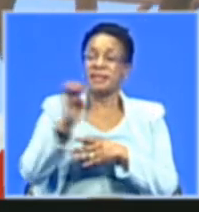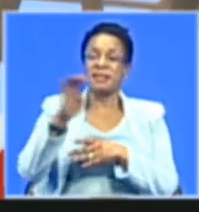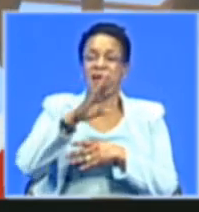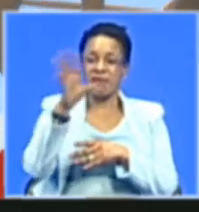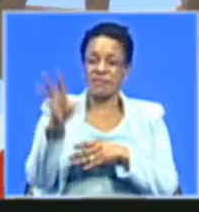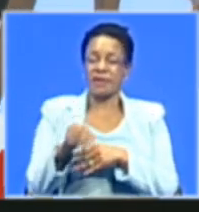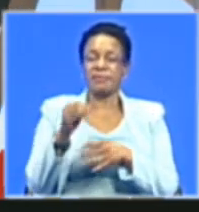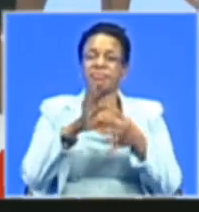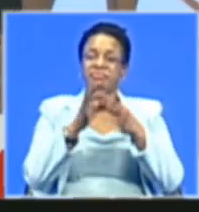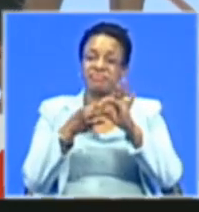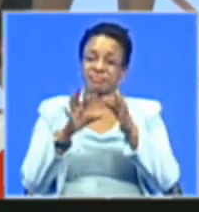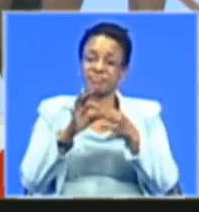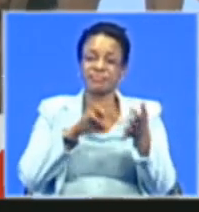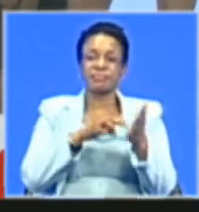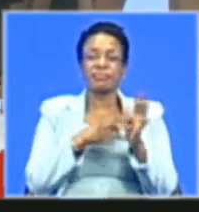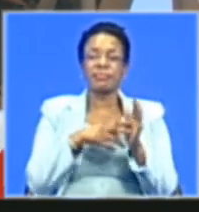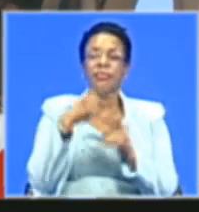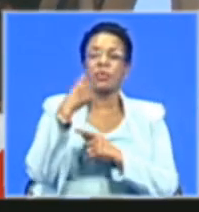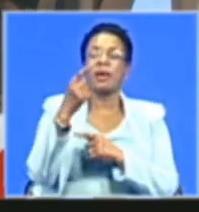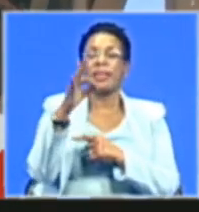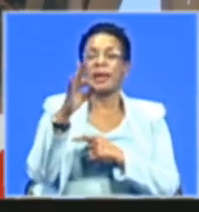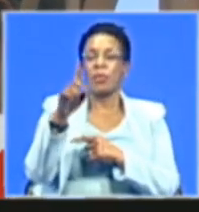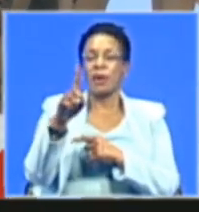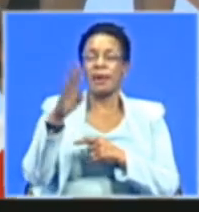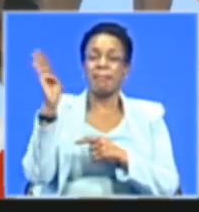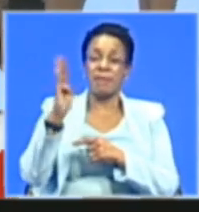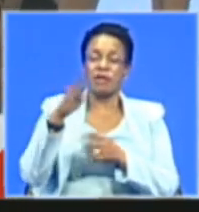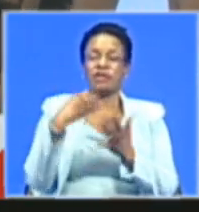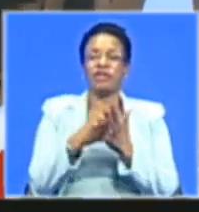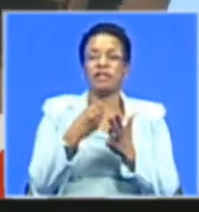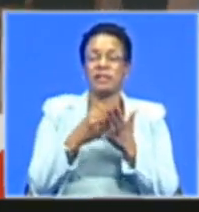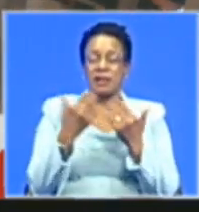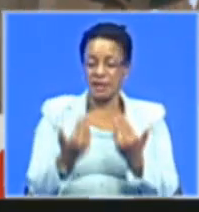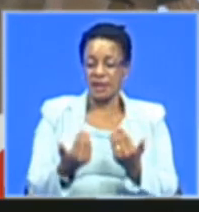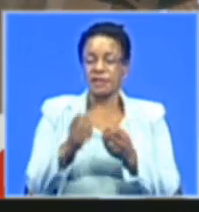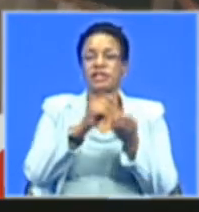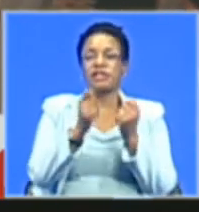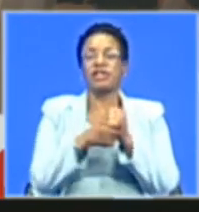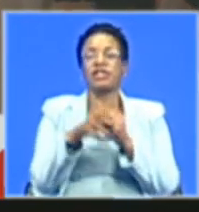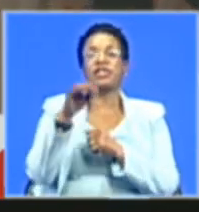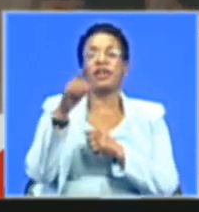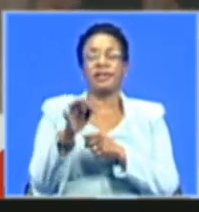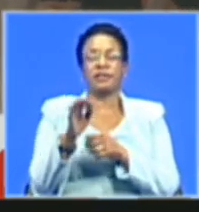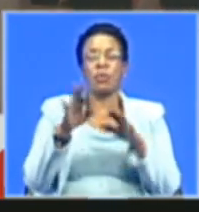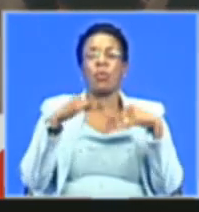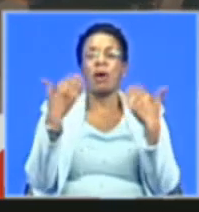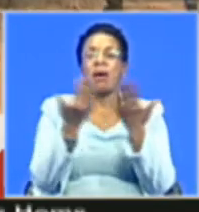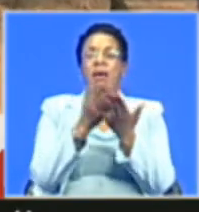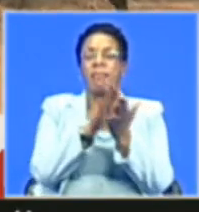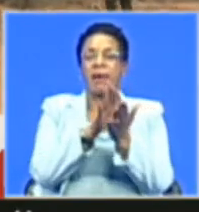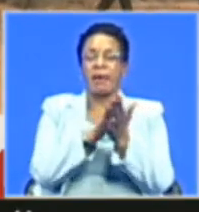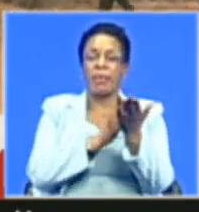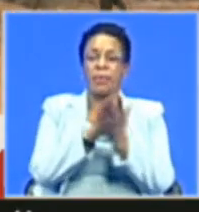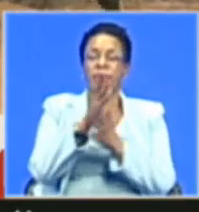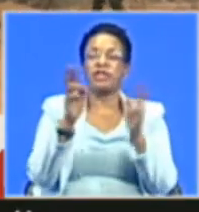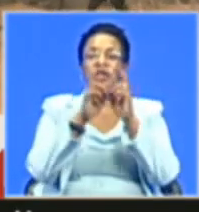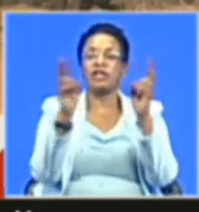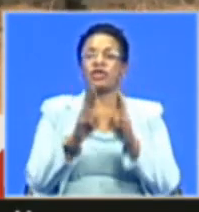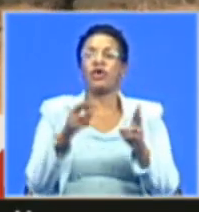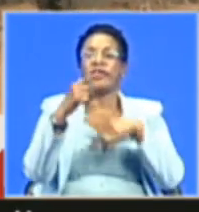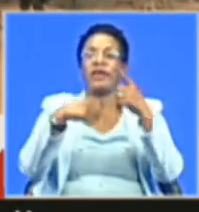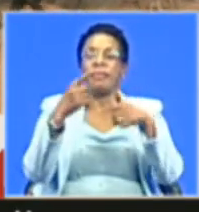Interconnector Project costs 131 billion shillings at the current exchange rate. The World Bank, through the International Development